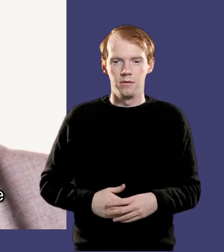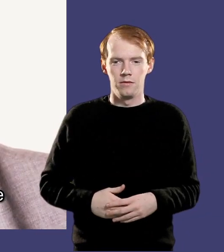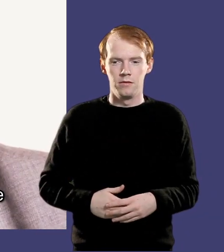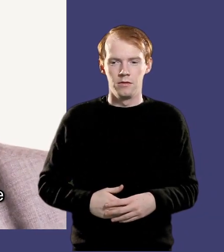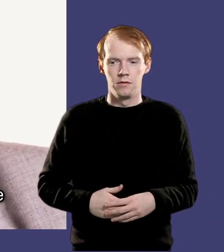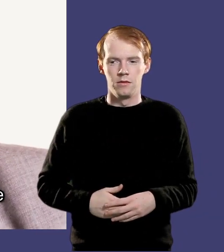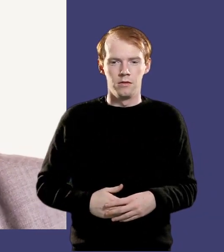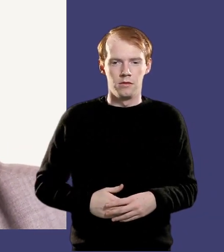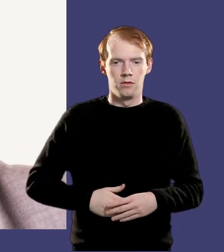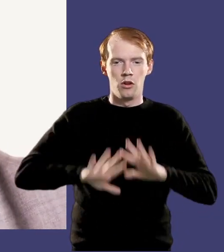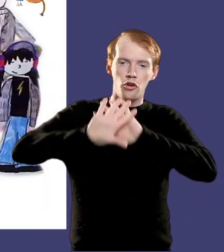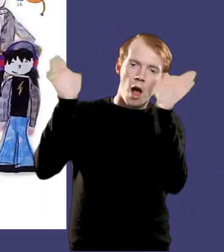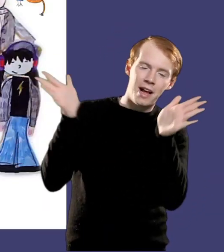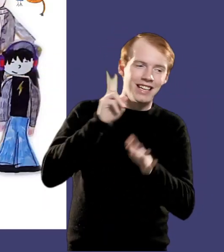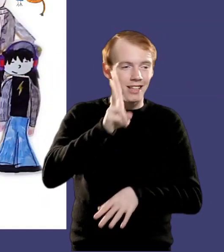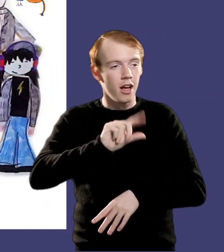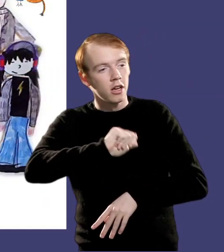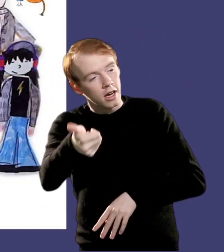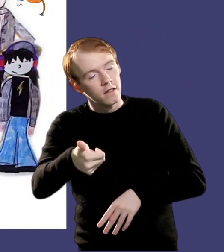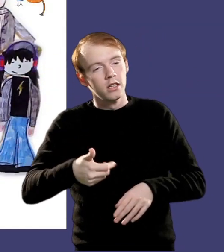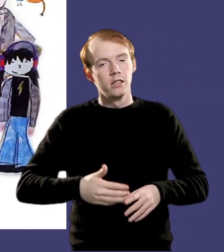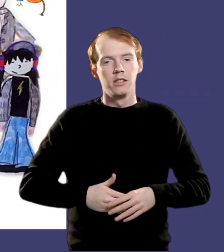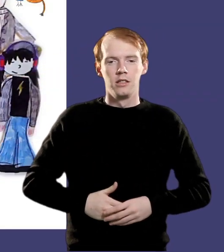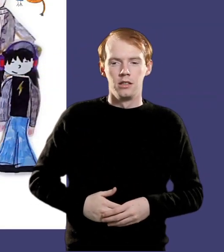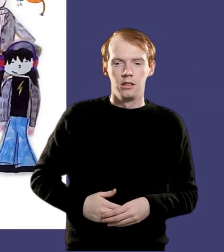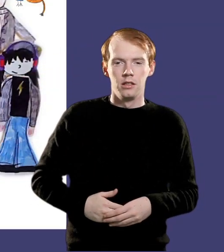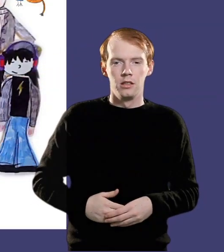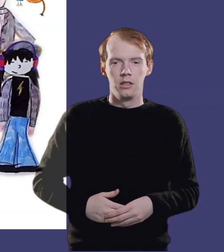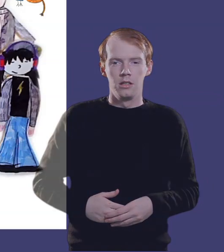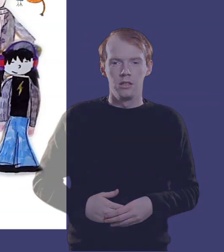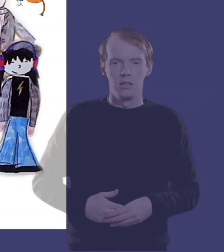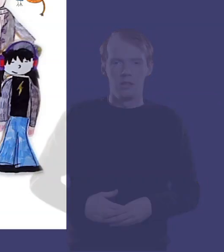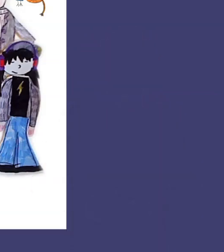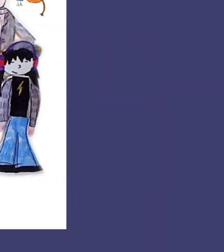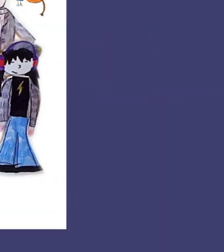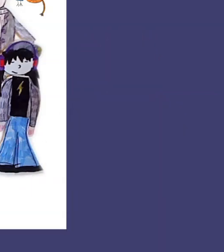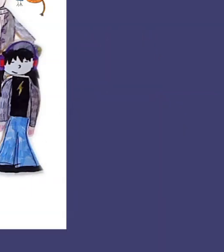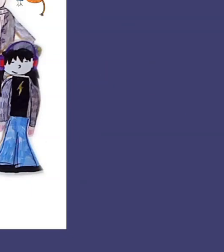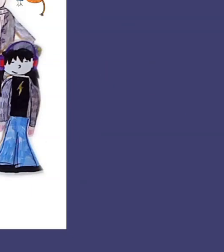because I know how to do that one. Goodbye. See you soon. Thank you.